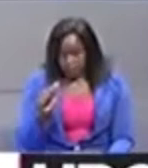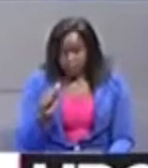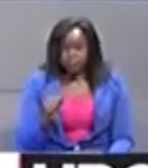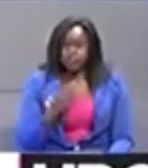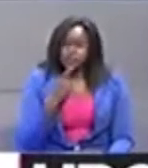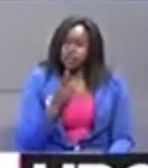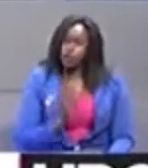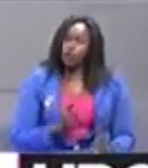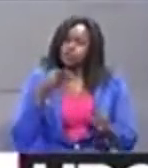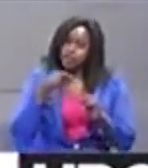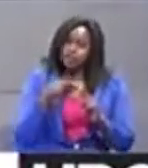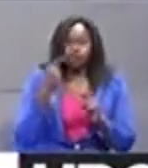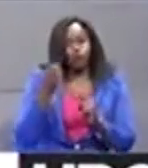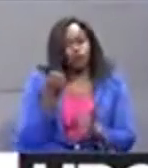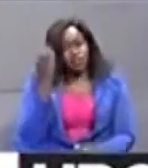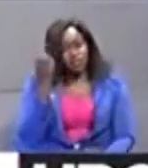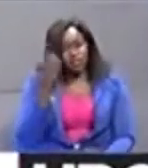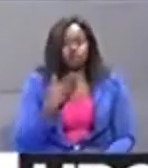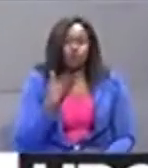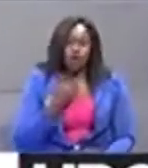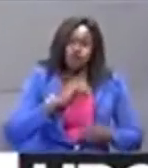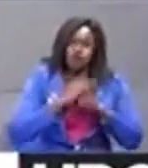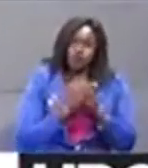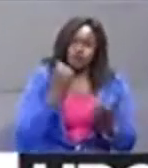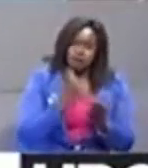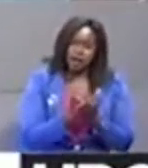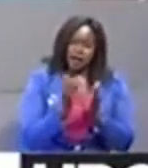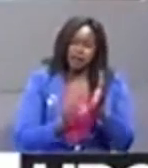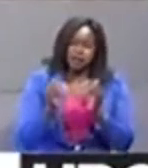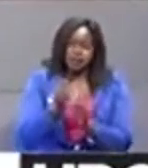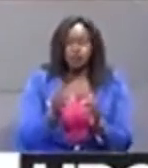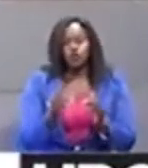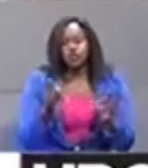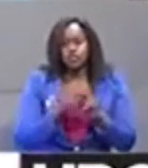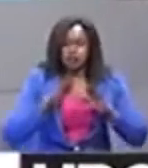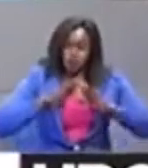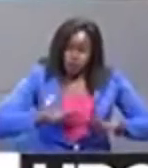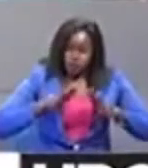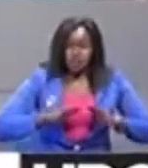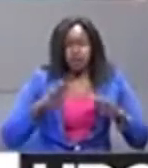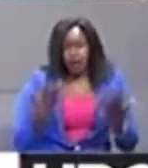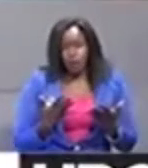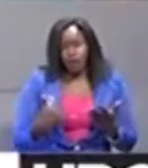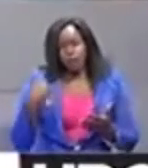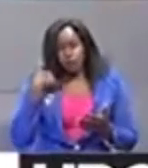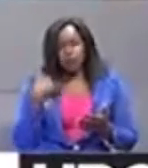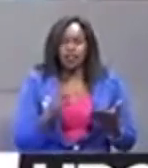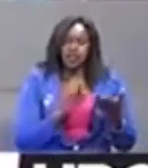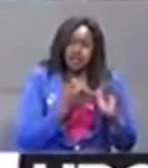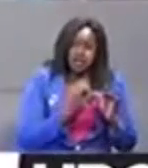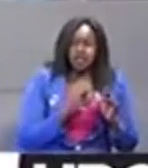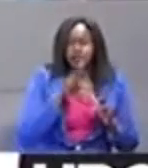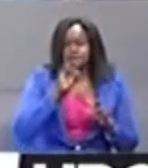main objective of this initiative is to make banking accessible and convenient through mobile, internet,